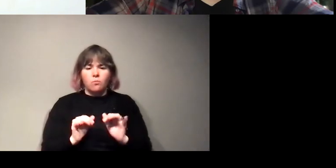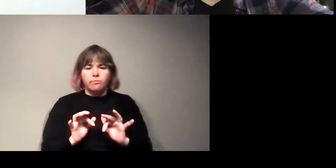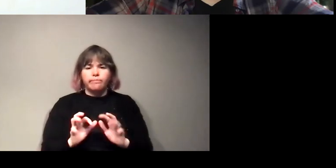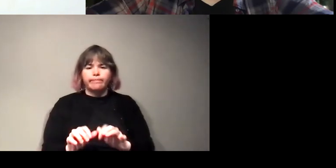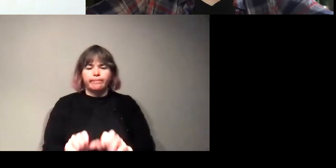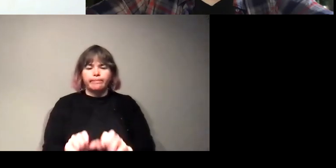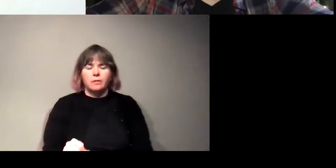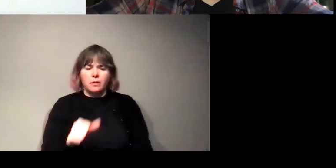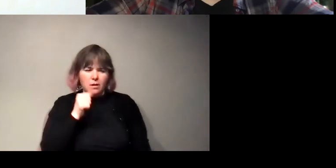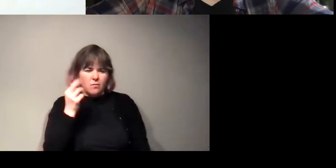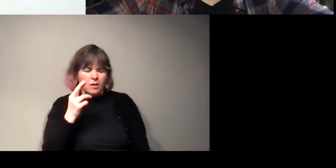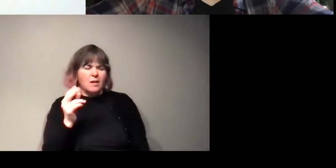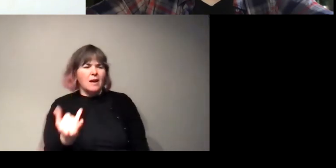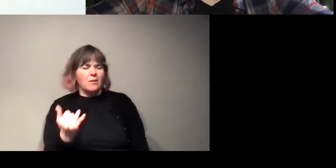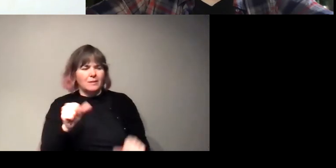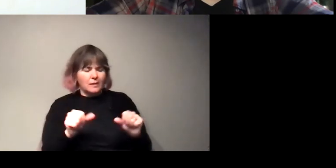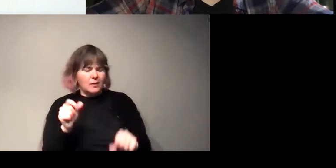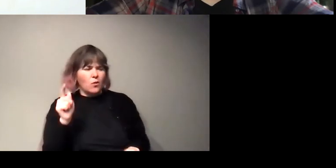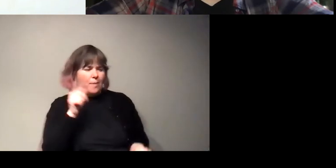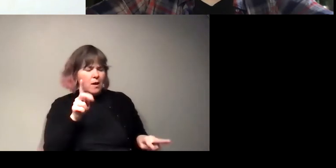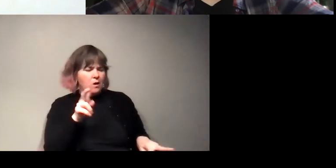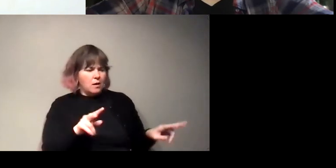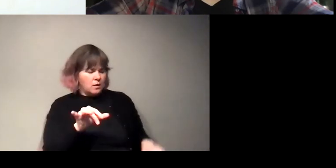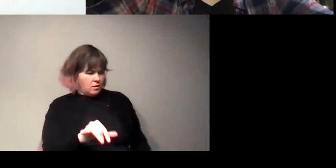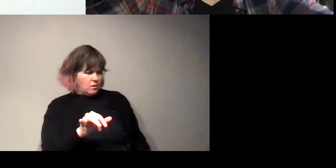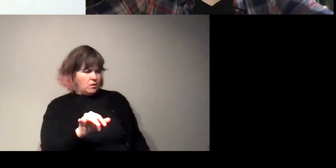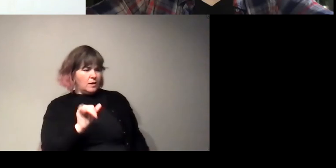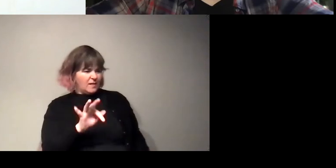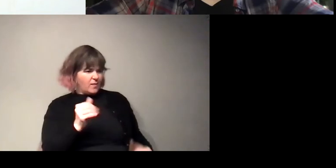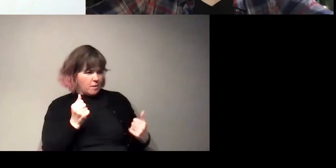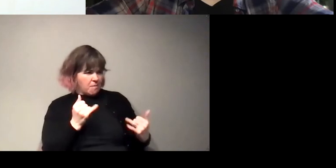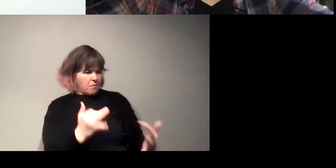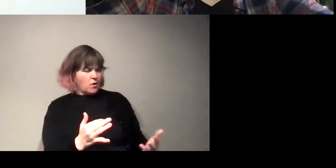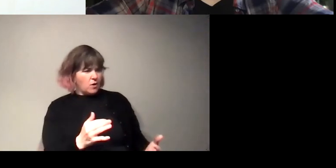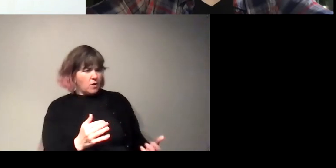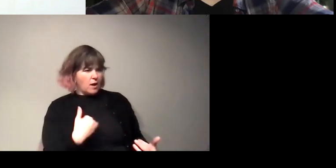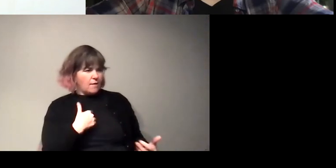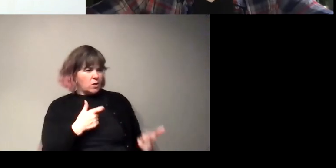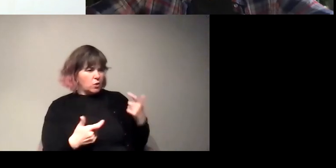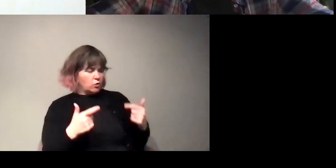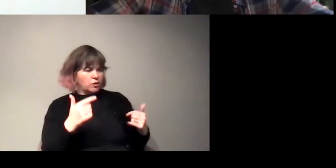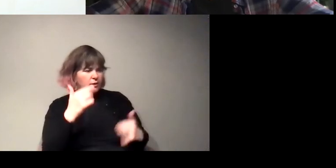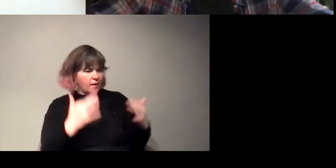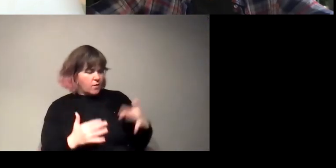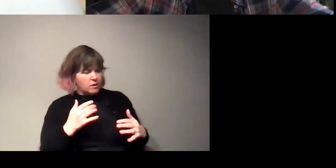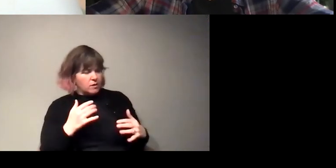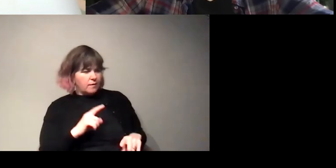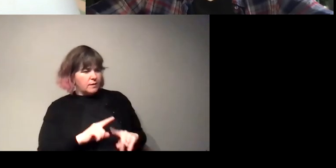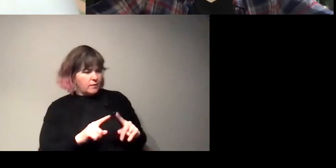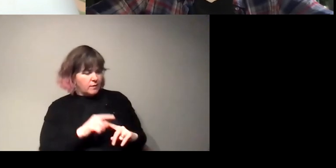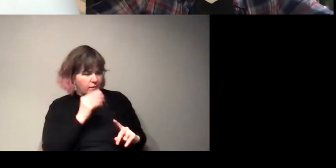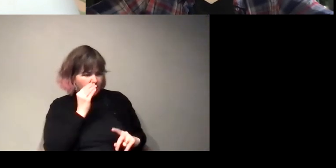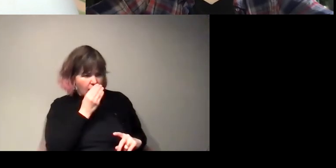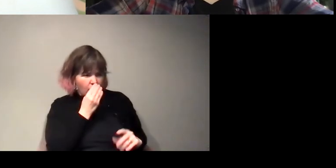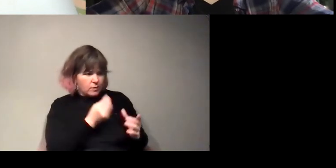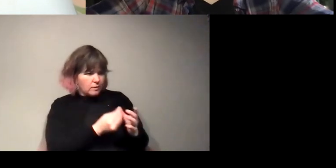until now science have gone back and surveyed and been like, oh, wow, if we burn this, it's got this huge diversity of all these different flowers and